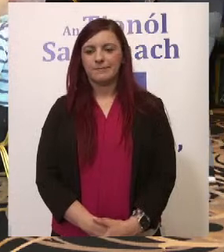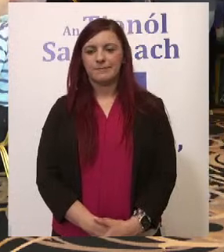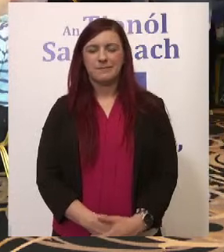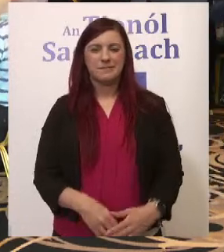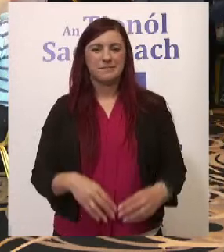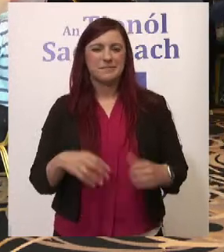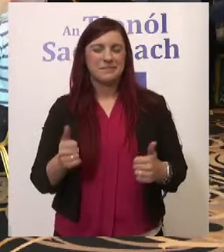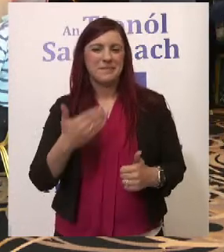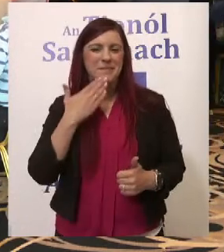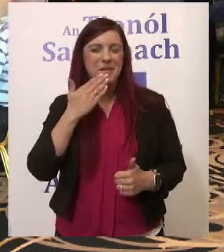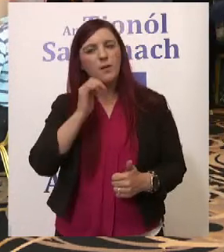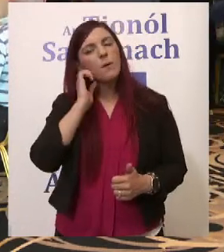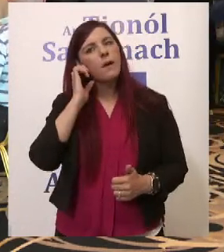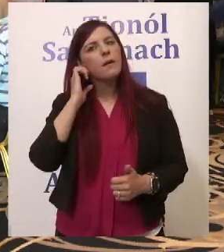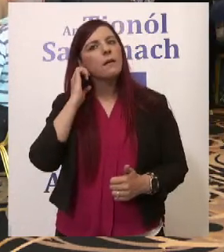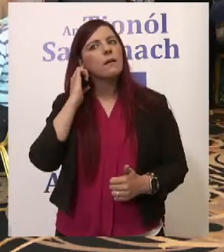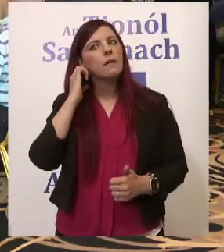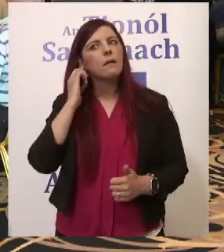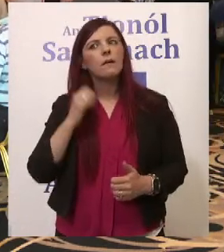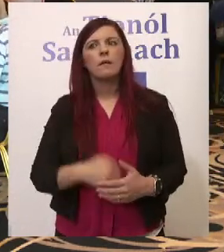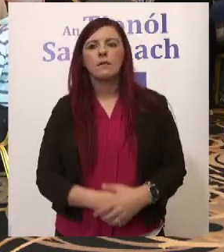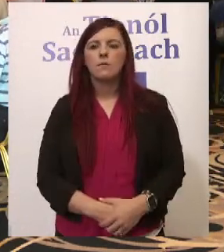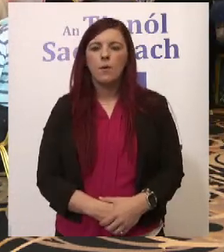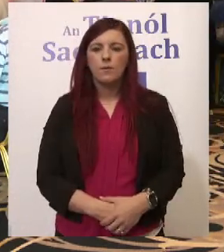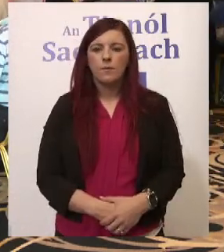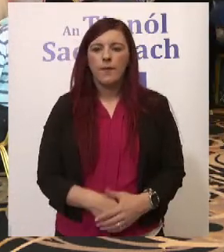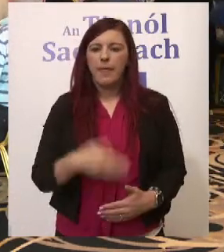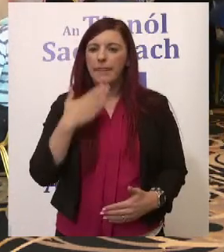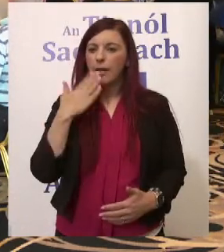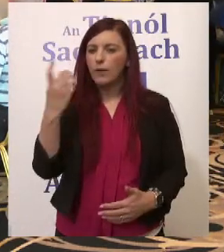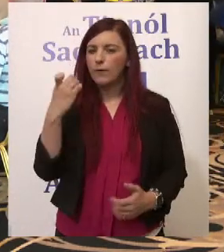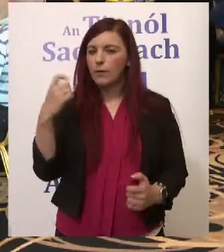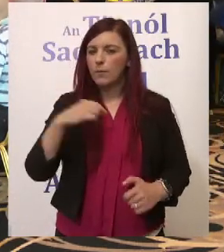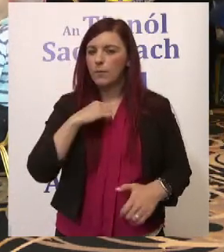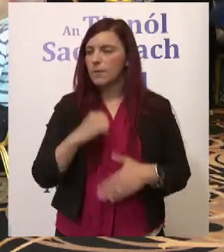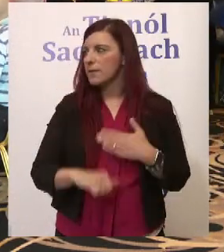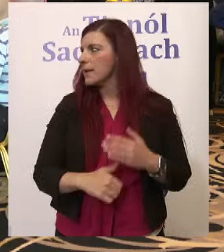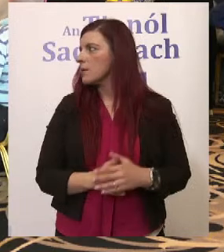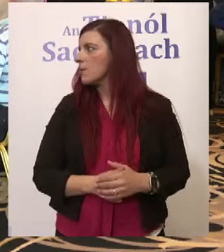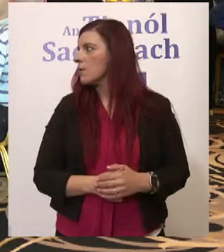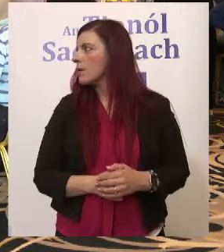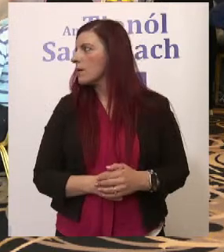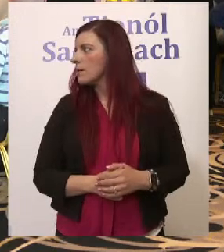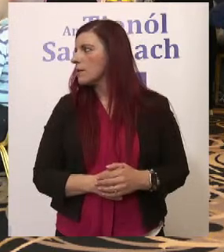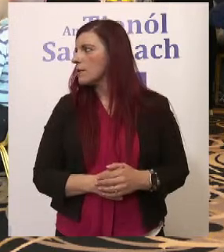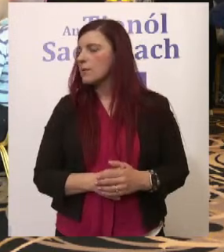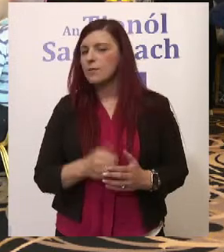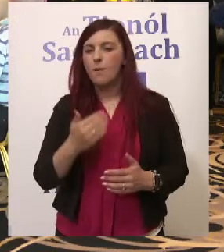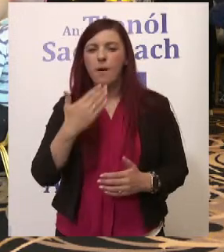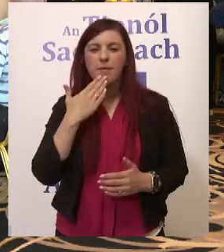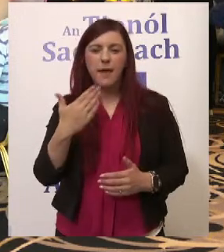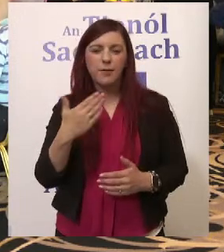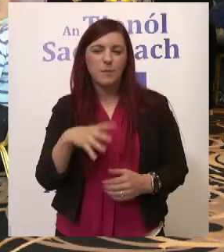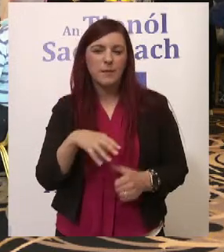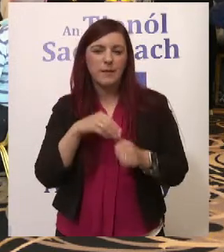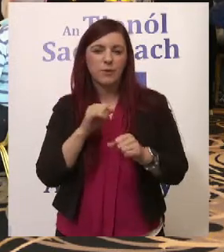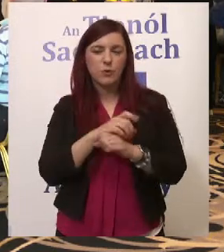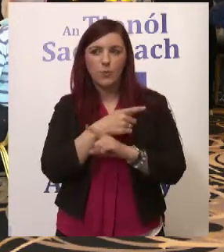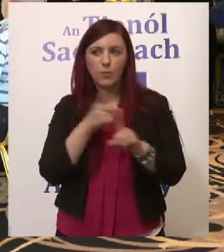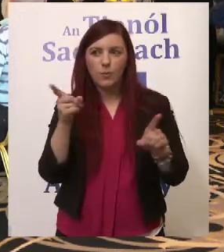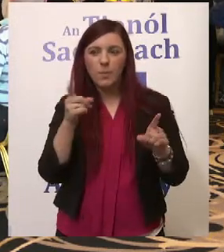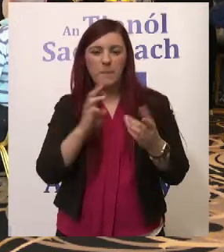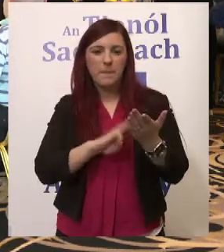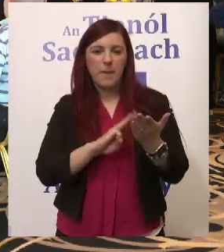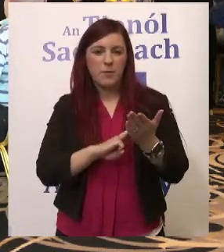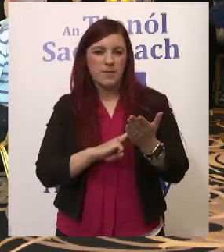Gurma, thank you very much. Thank you for the invitation today. And in particular, thank you to the lay members of the audience here